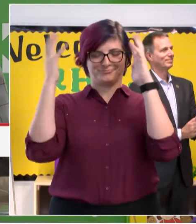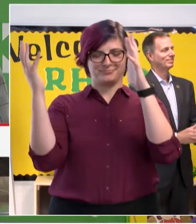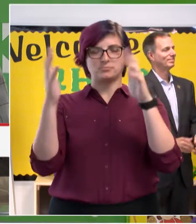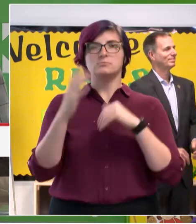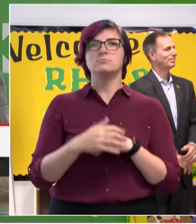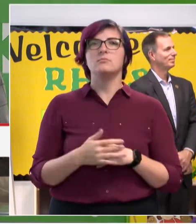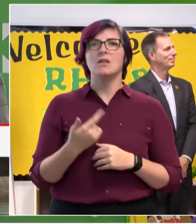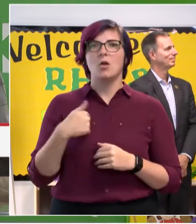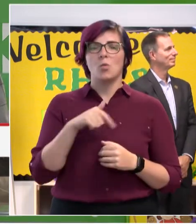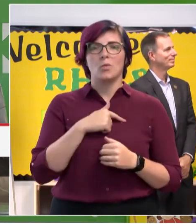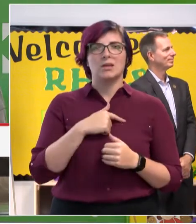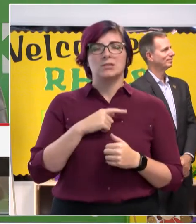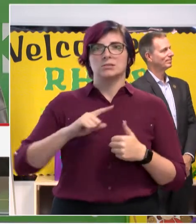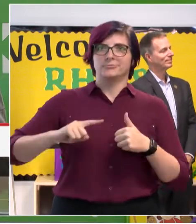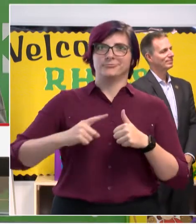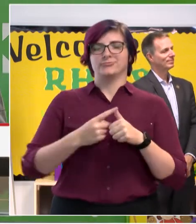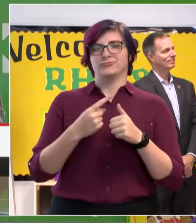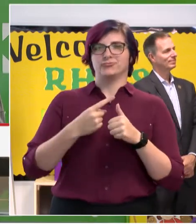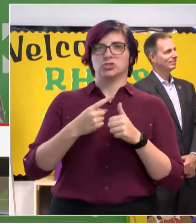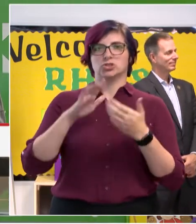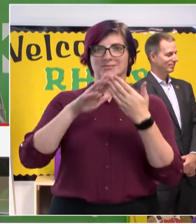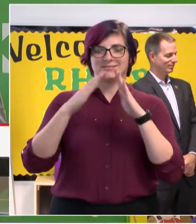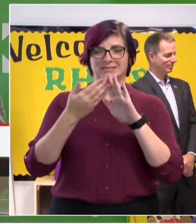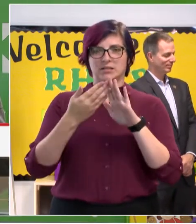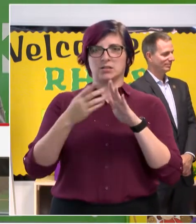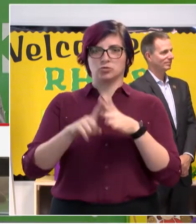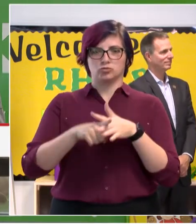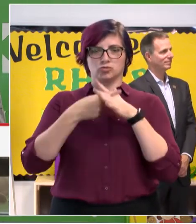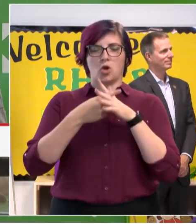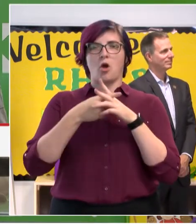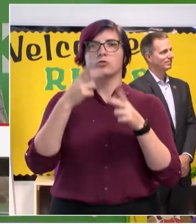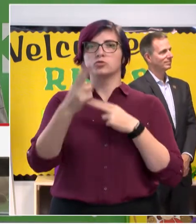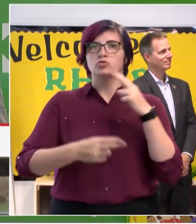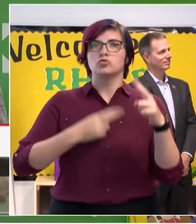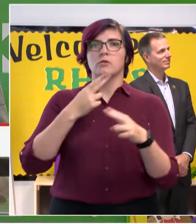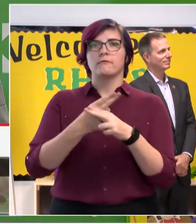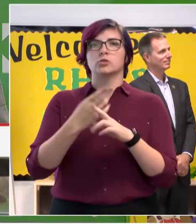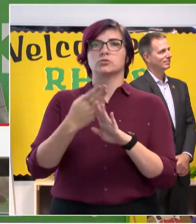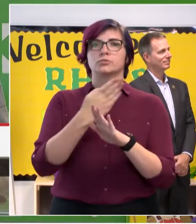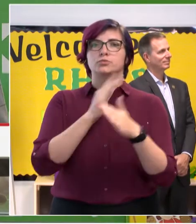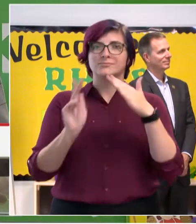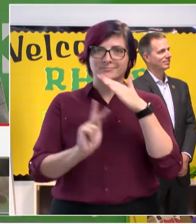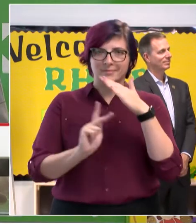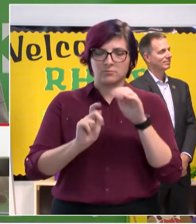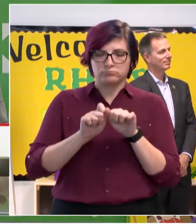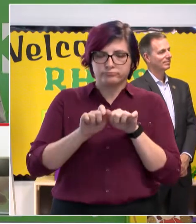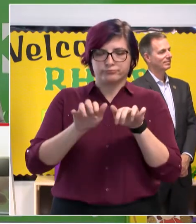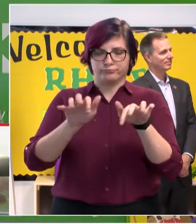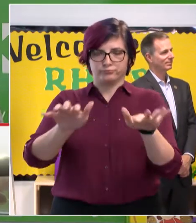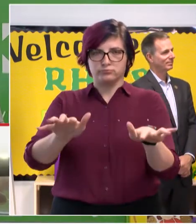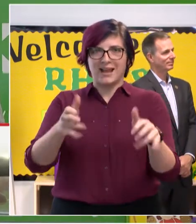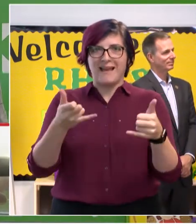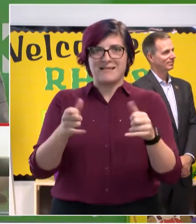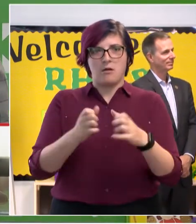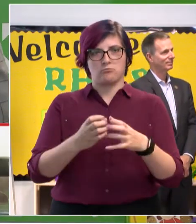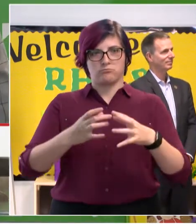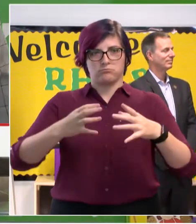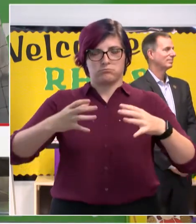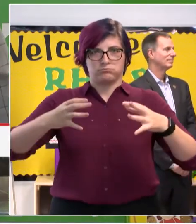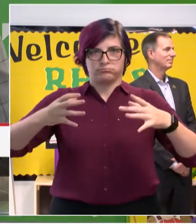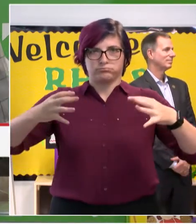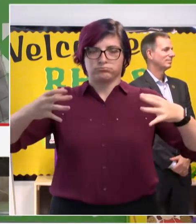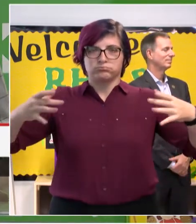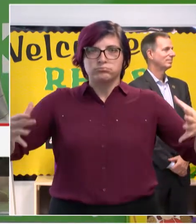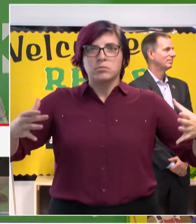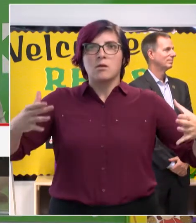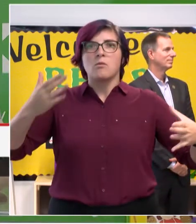We were one of the first cities in the nation to roll out universal pre-K. And now we're expanding those opportunities